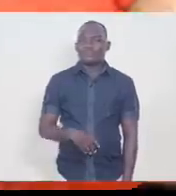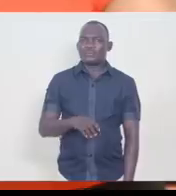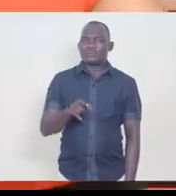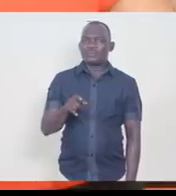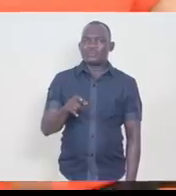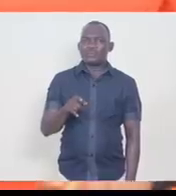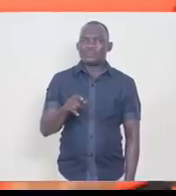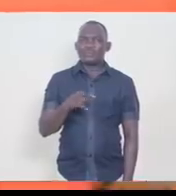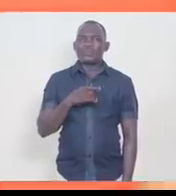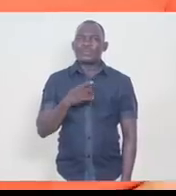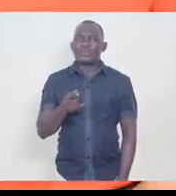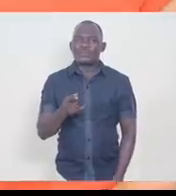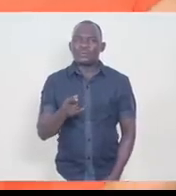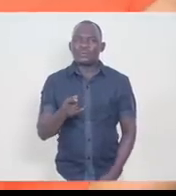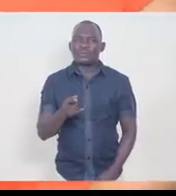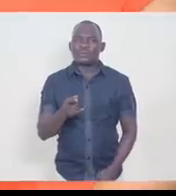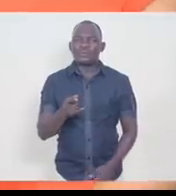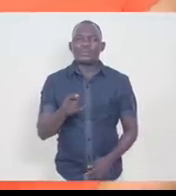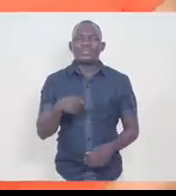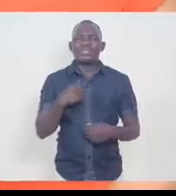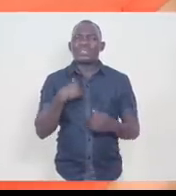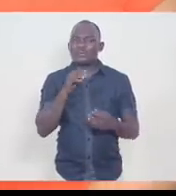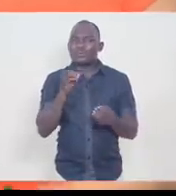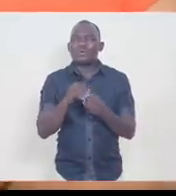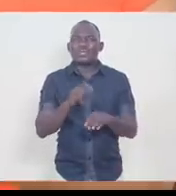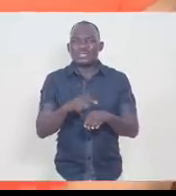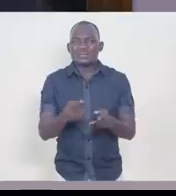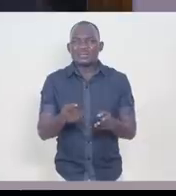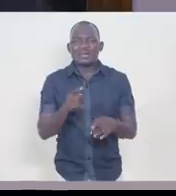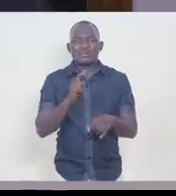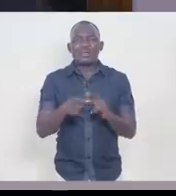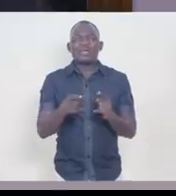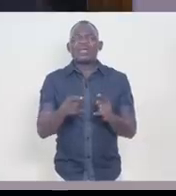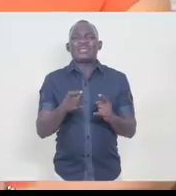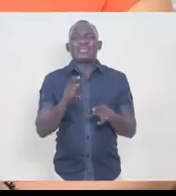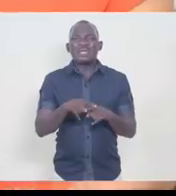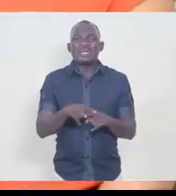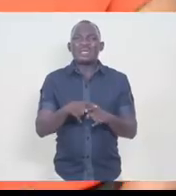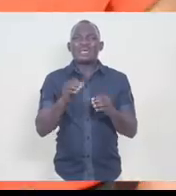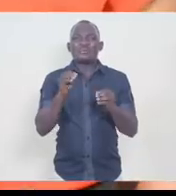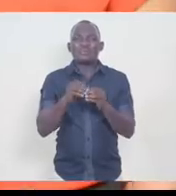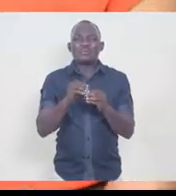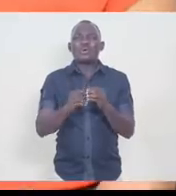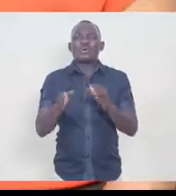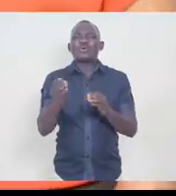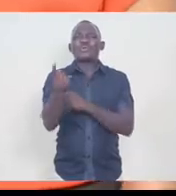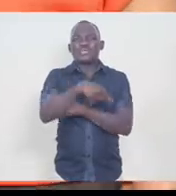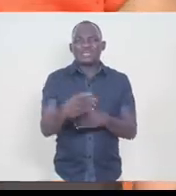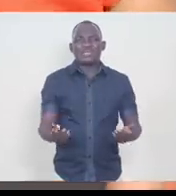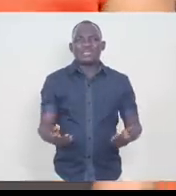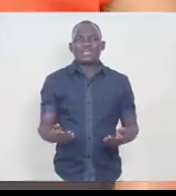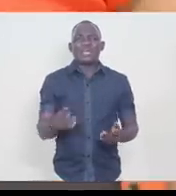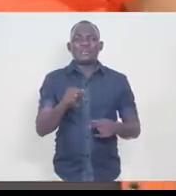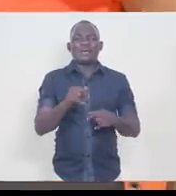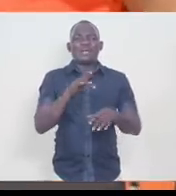Well, you didn't give me enough time to dig up anything, but it's pretty much a straightforward case of early marriage